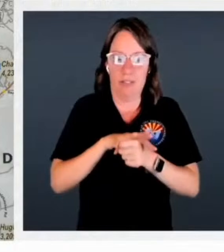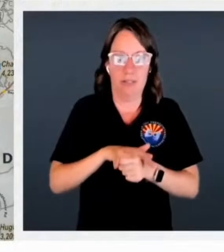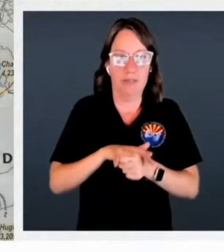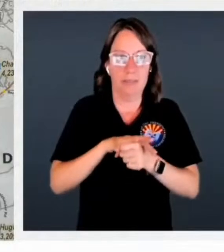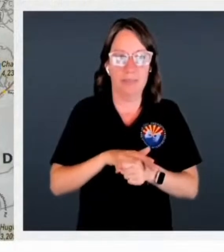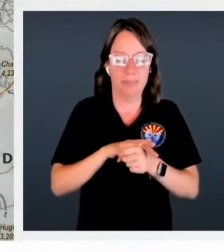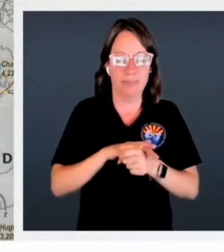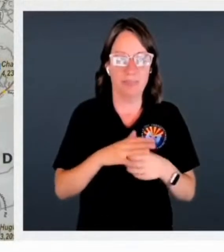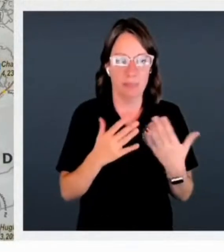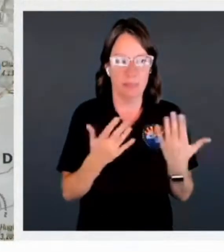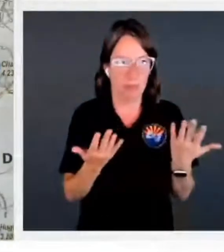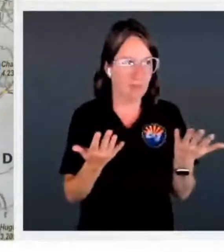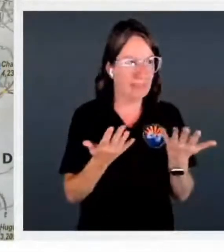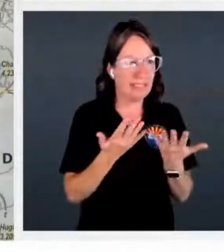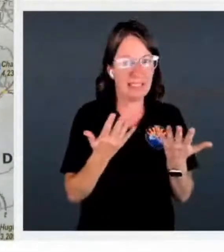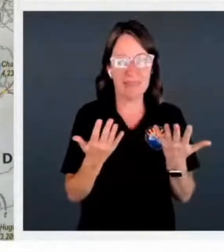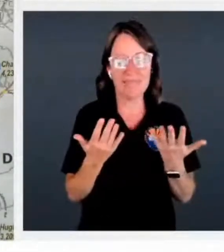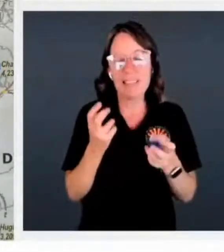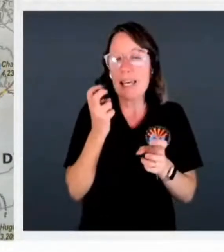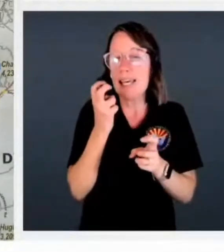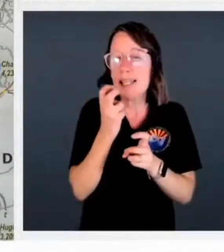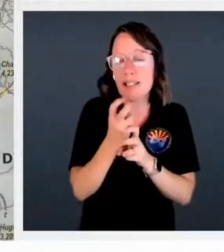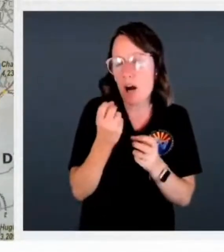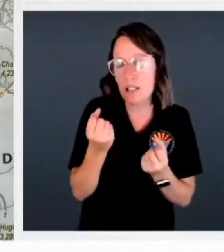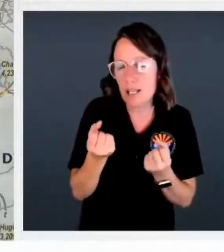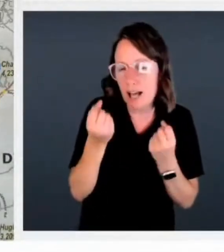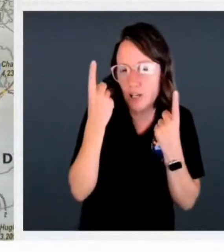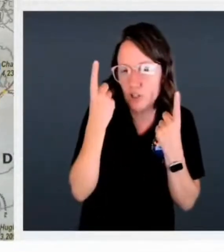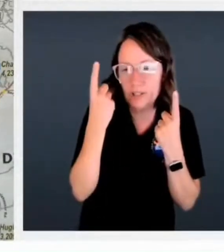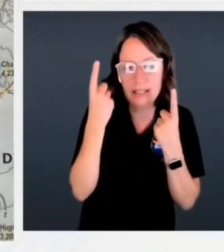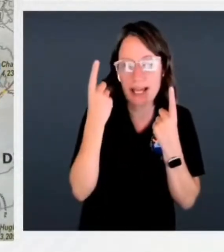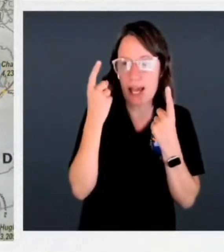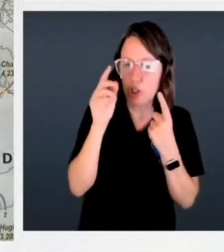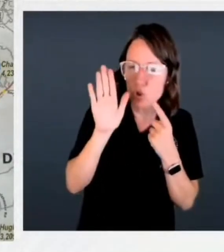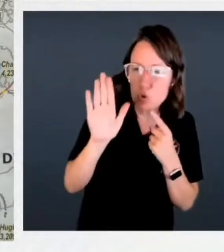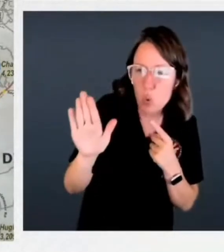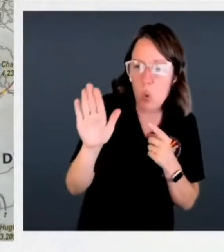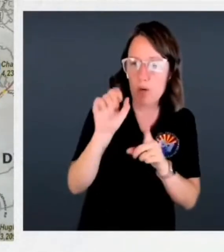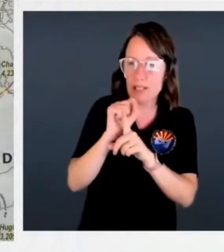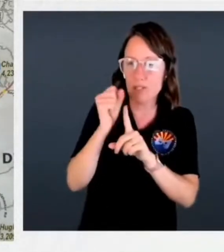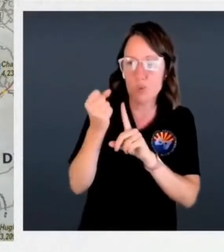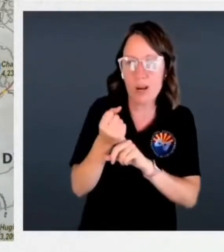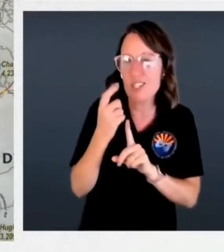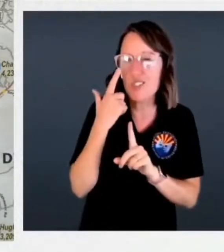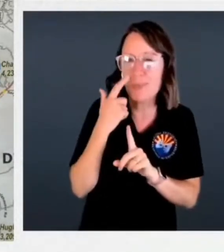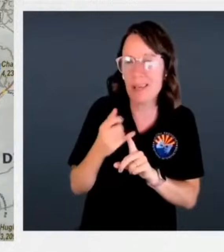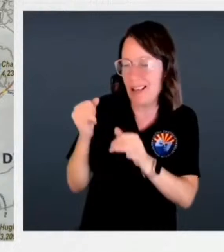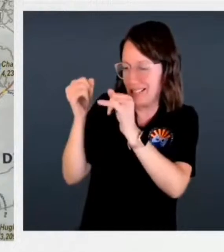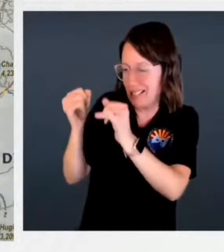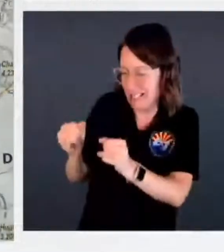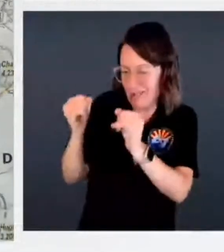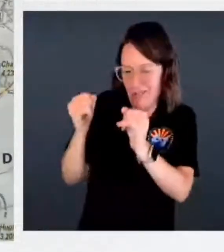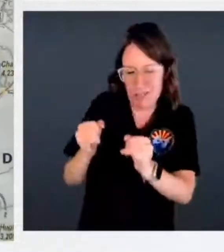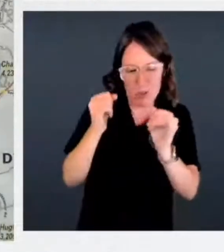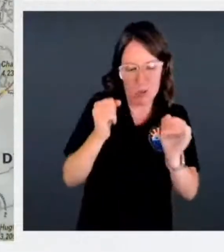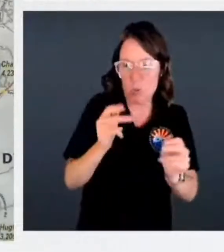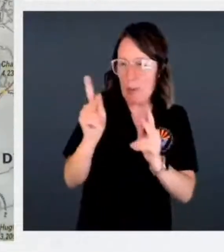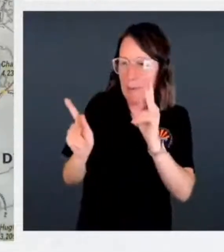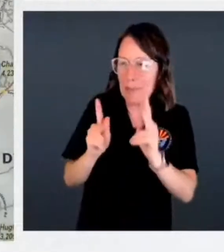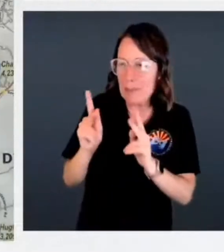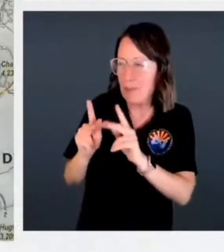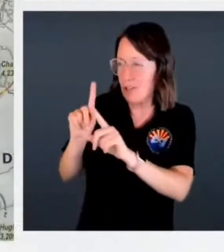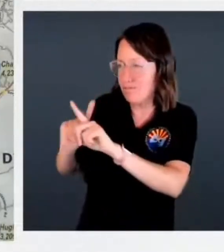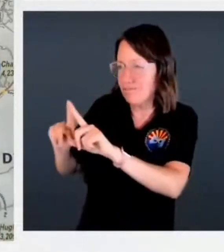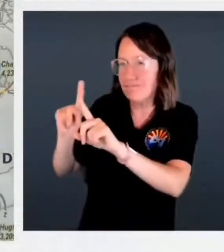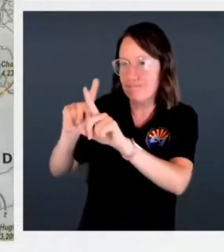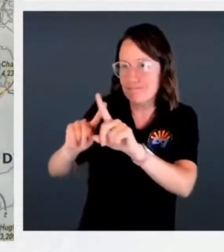It's hard to know exactly what you're all going through. You all have your own individual stories. And just know that law